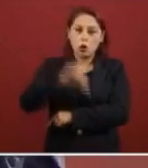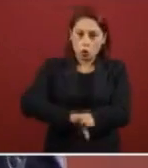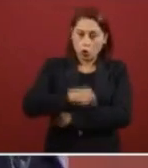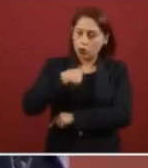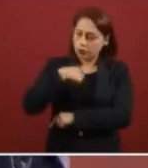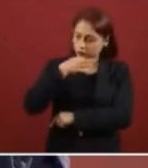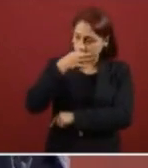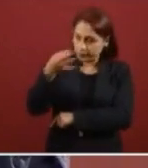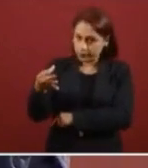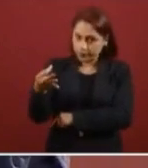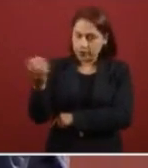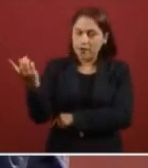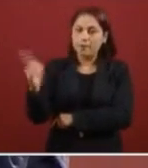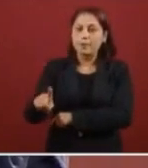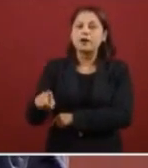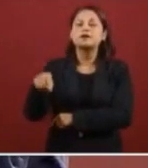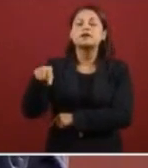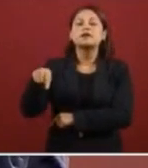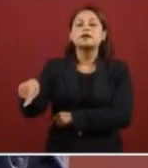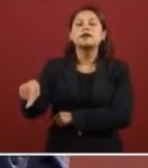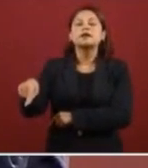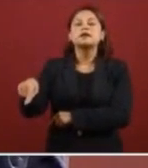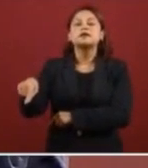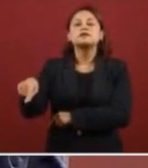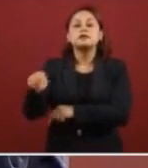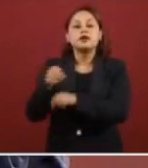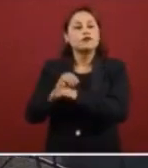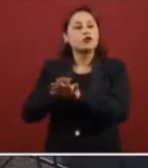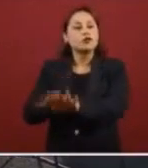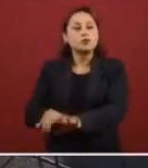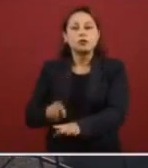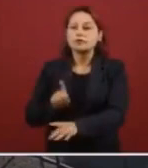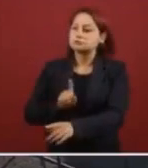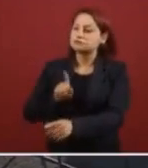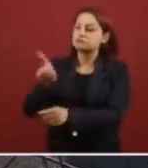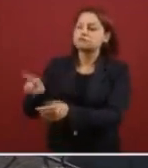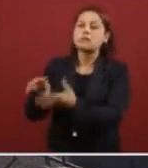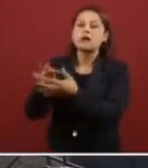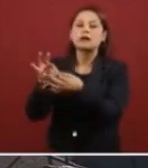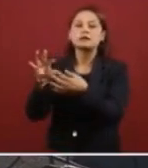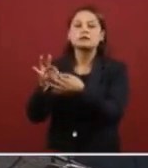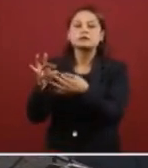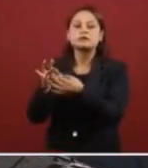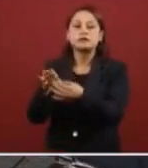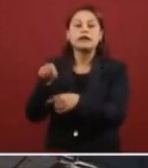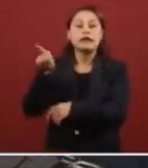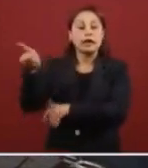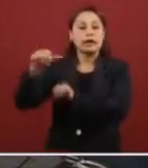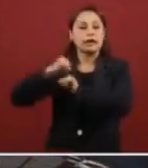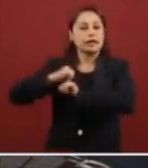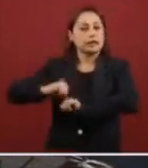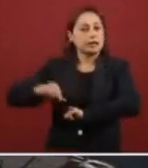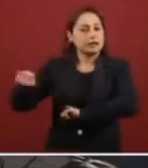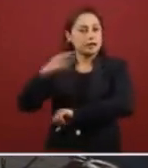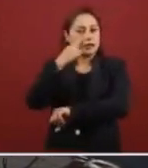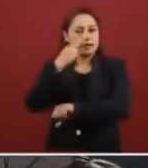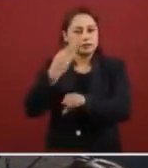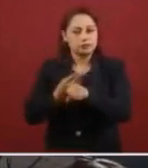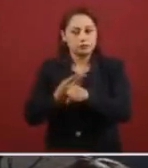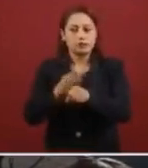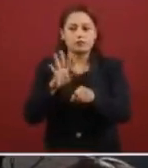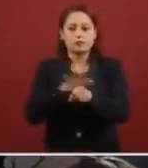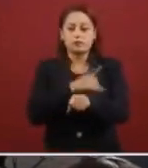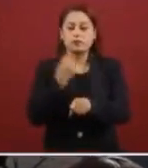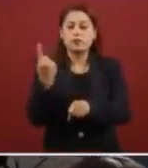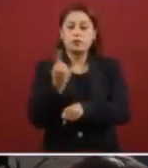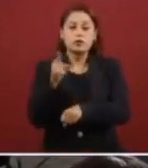him that he inform you regarding this matter. We've given him this matter to deal